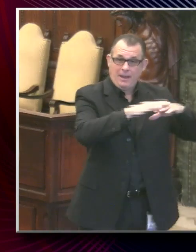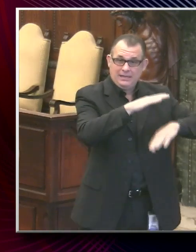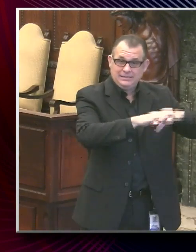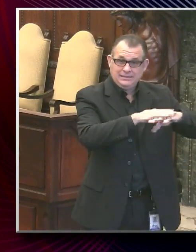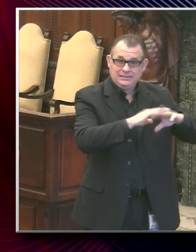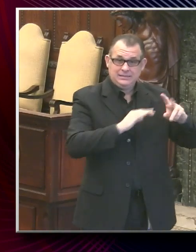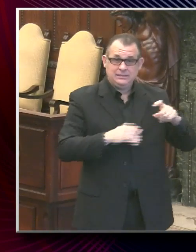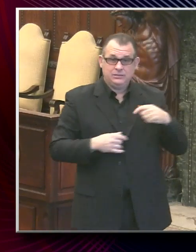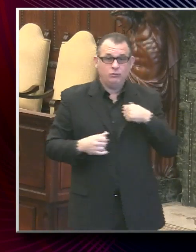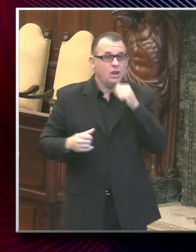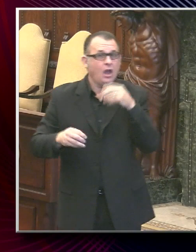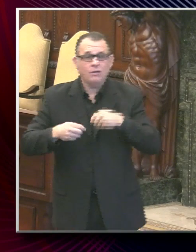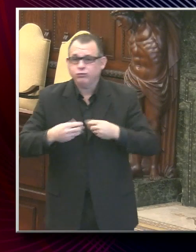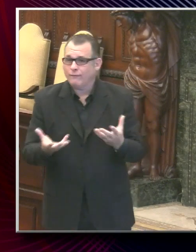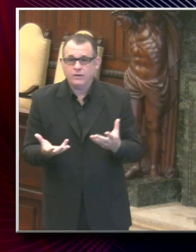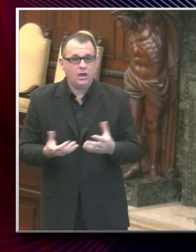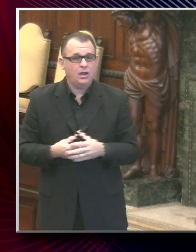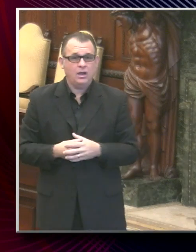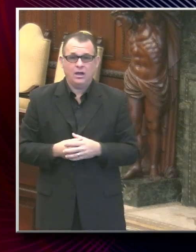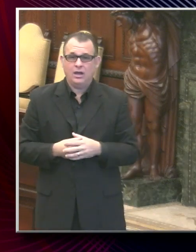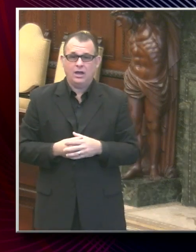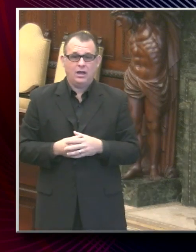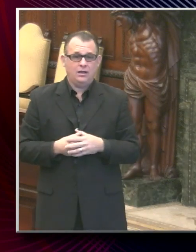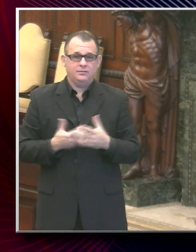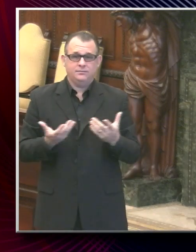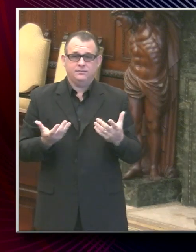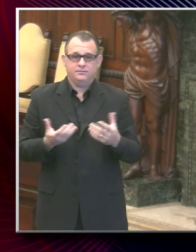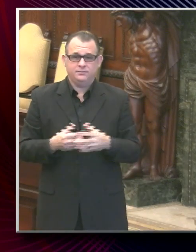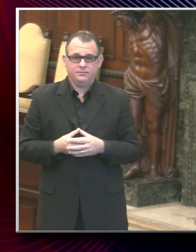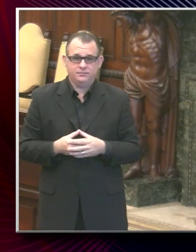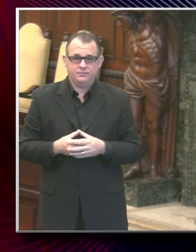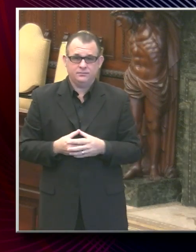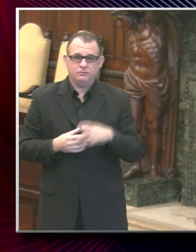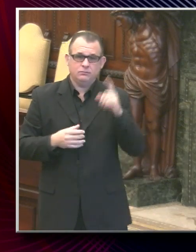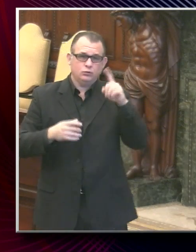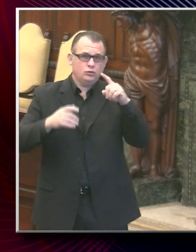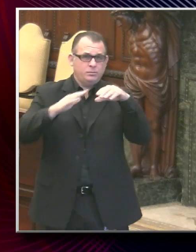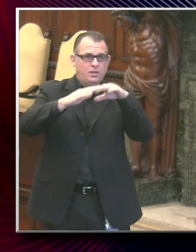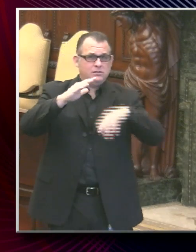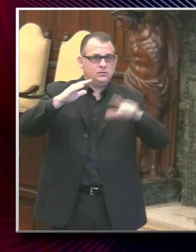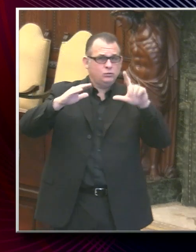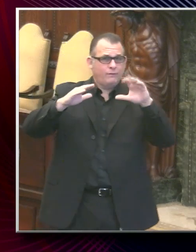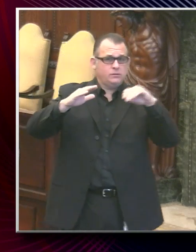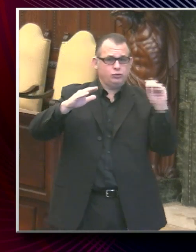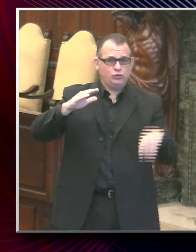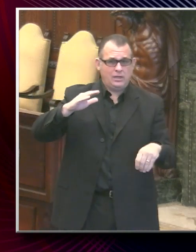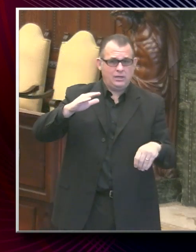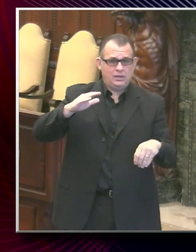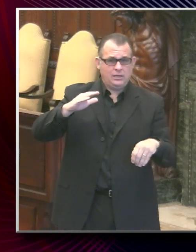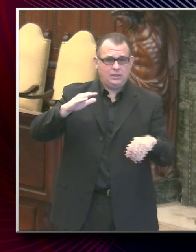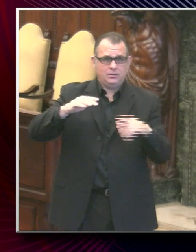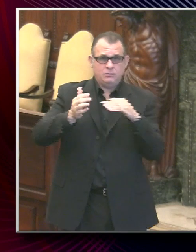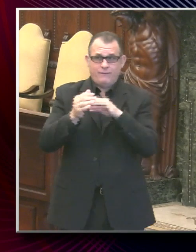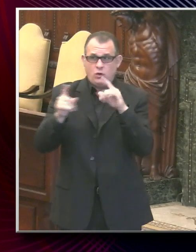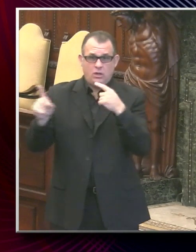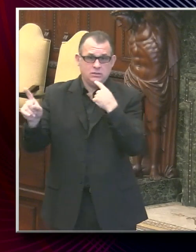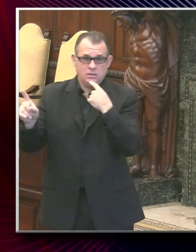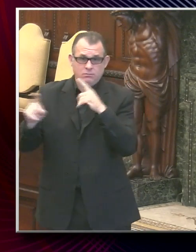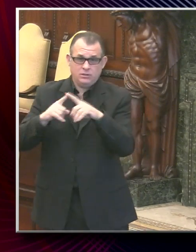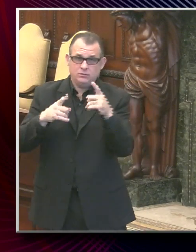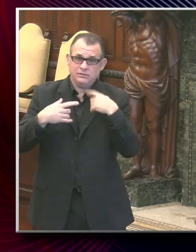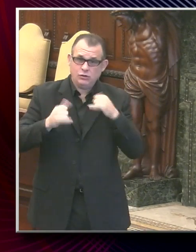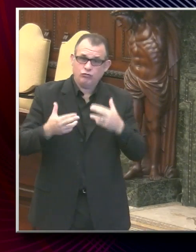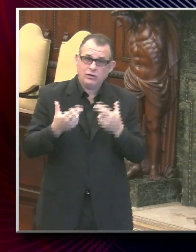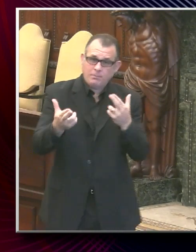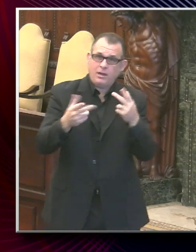indoors. Okay, 25. Okay, thank you. And theaters are still to be closed under the current executive order, regardless of the size